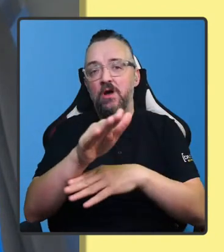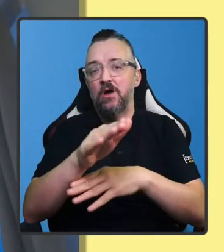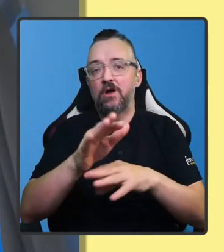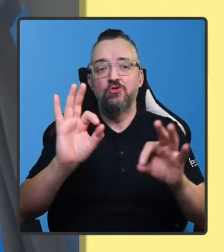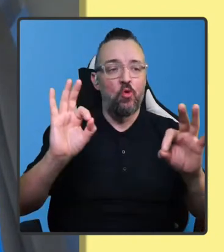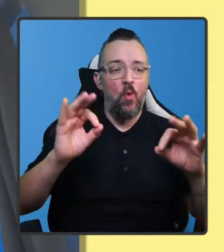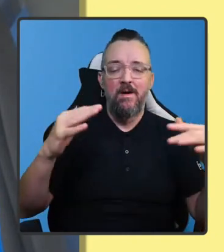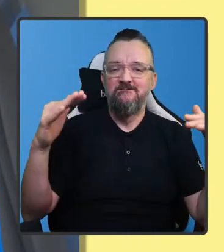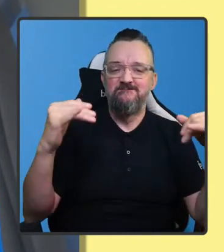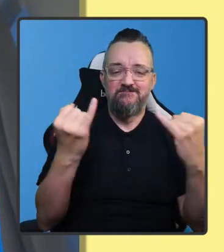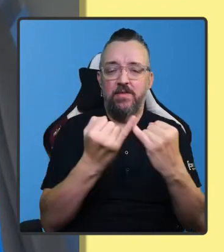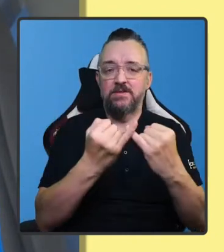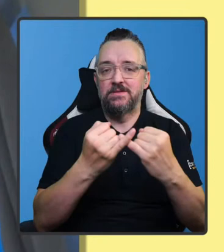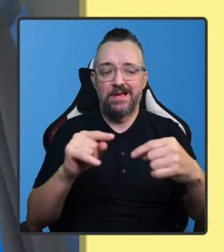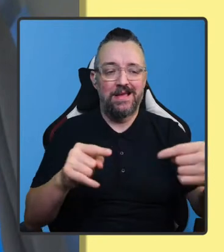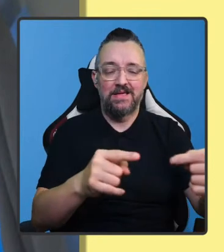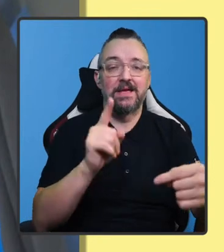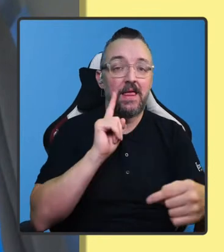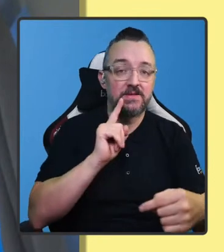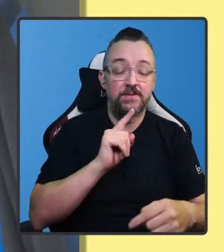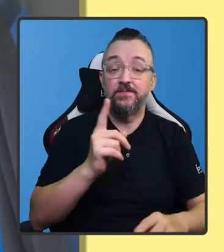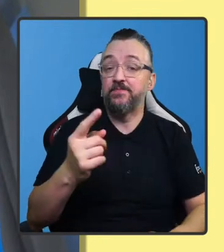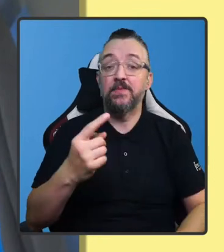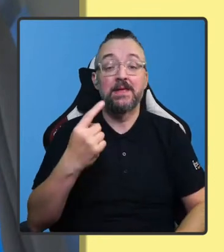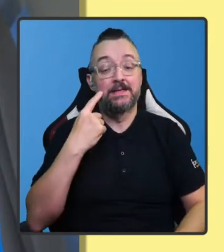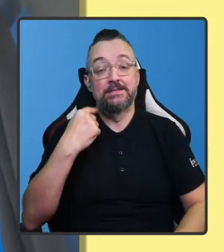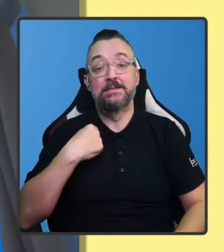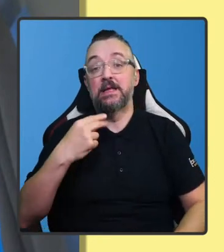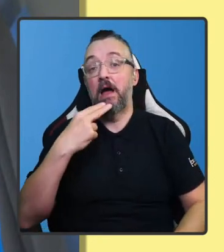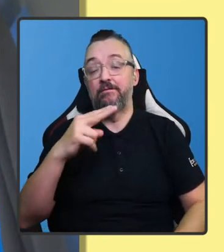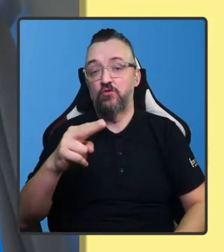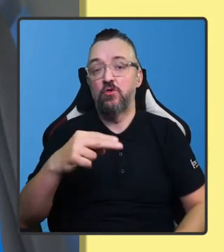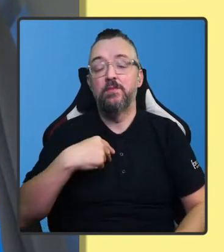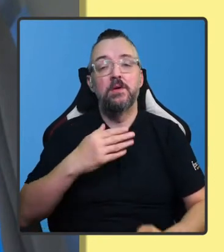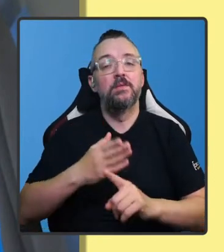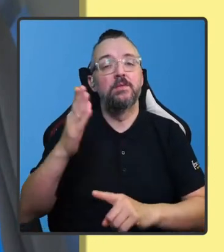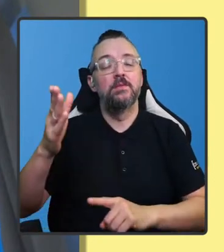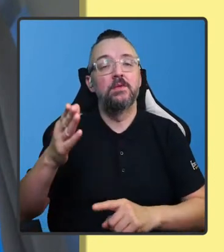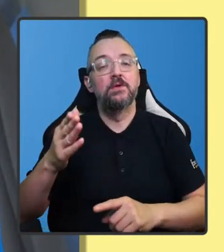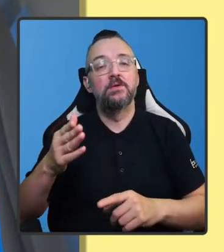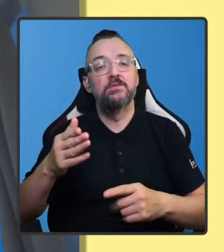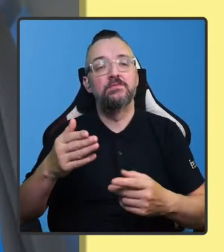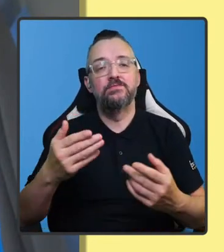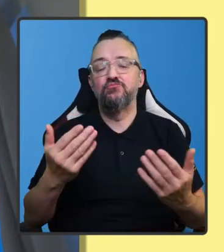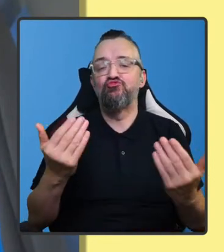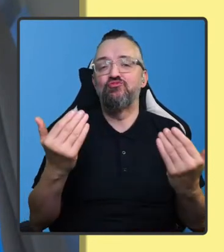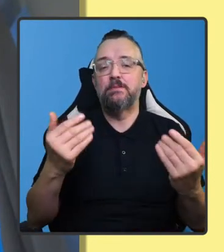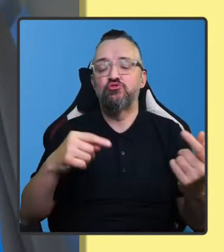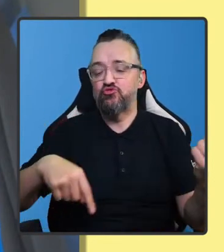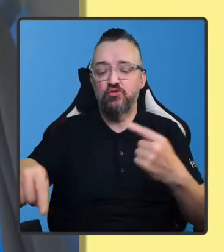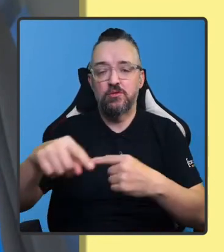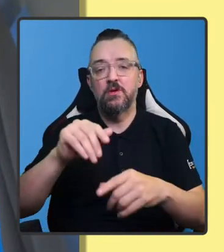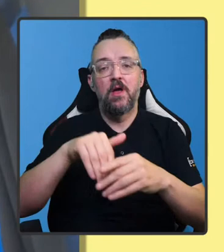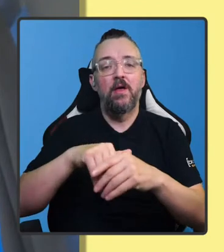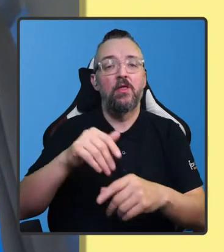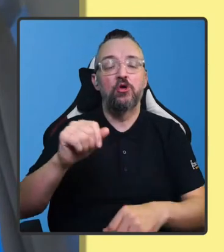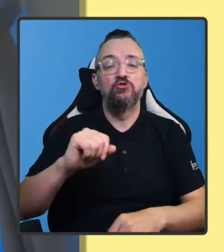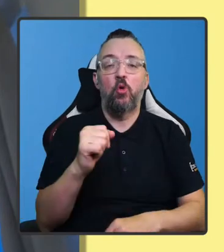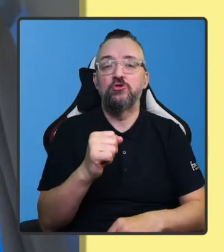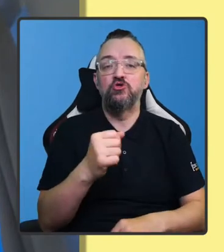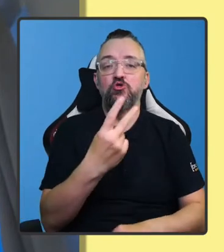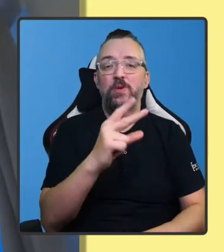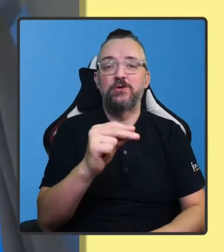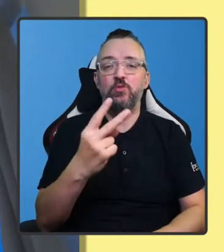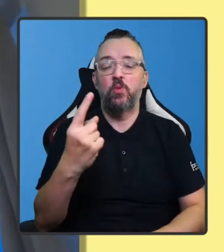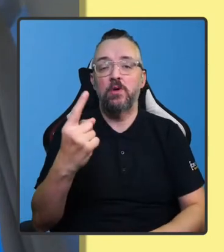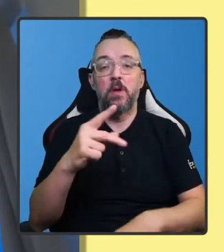girls. Yesterday afternoon, I attended a reception for the finalists of the 2021 Scottish Police Federation Awards,